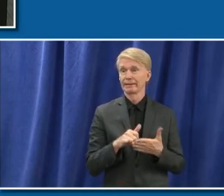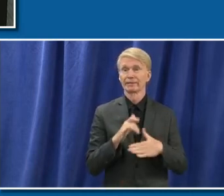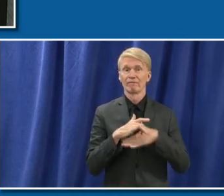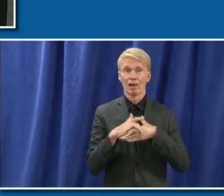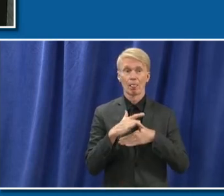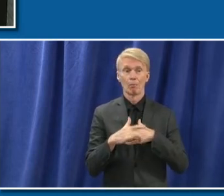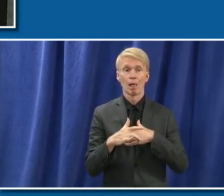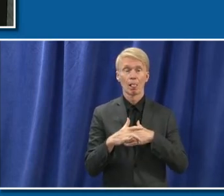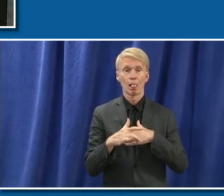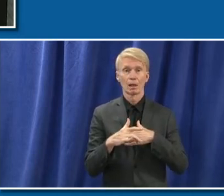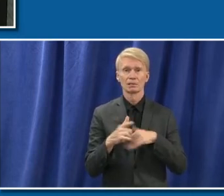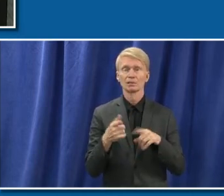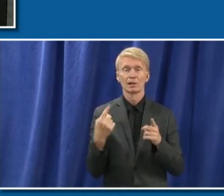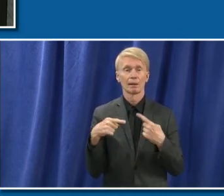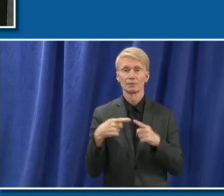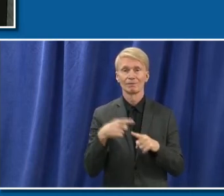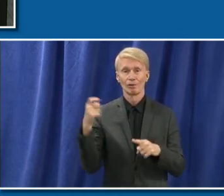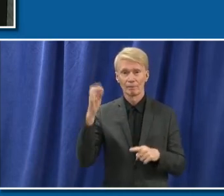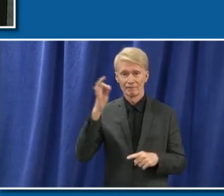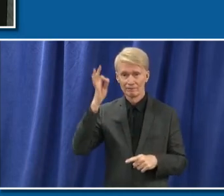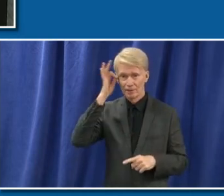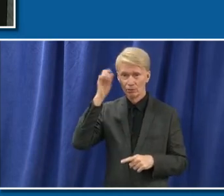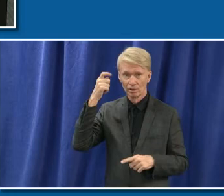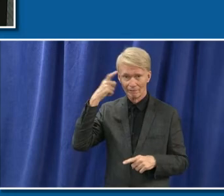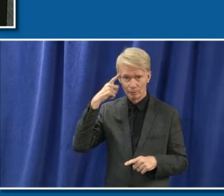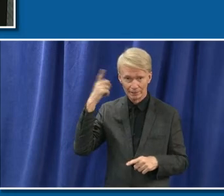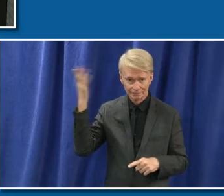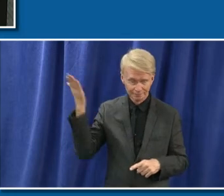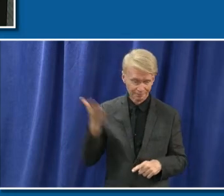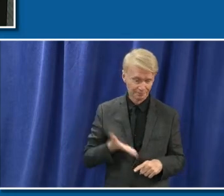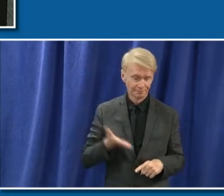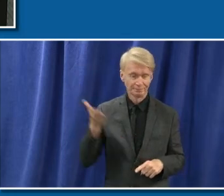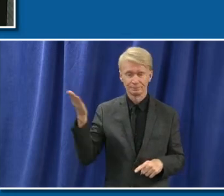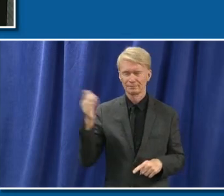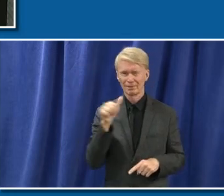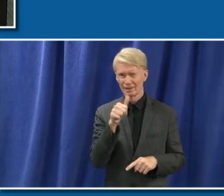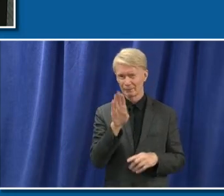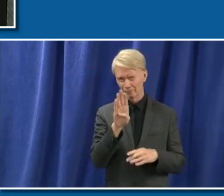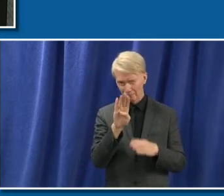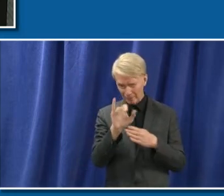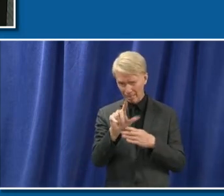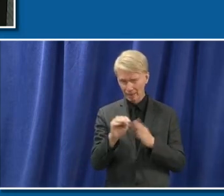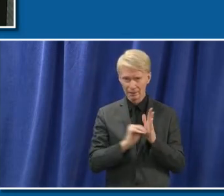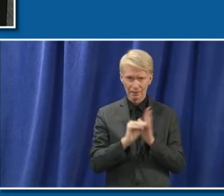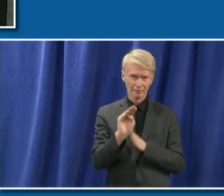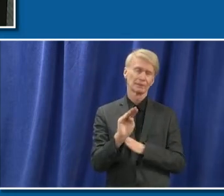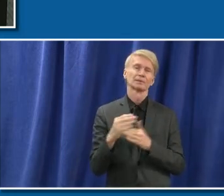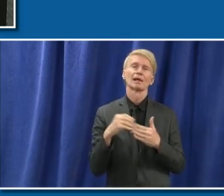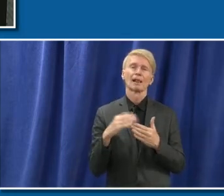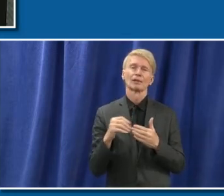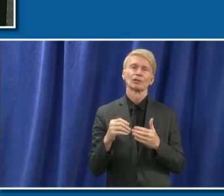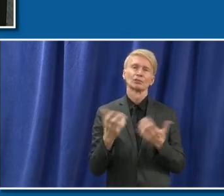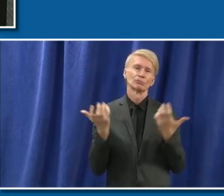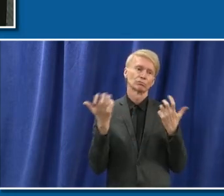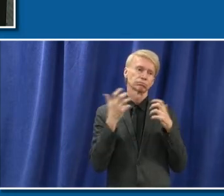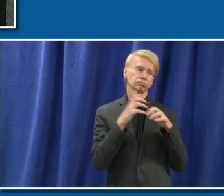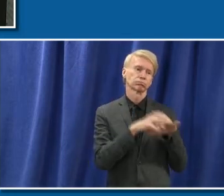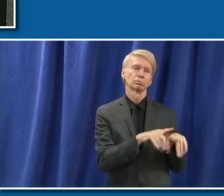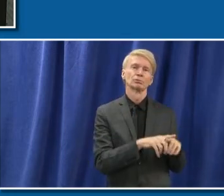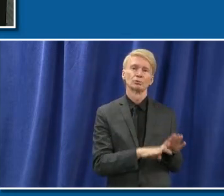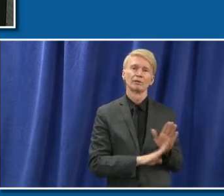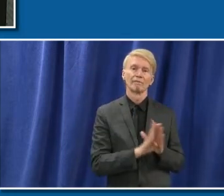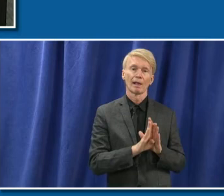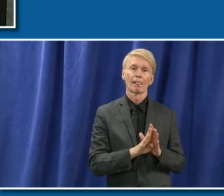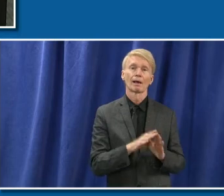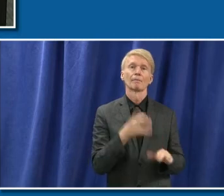available is from the federal government. It's been, this has been about a $10 billion operation to develop these vaccines